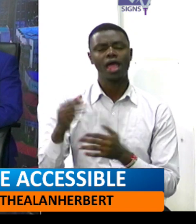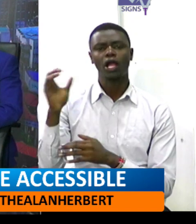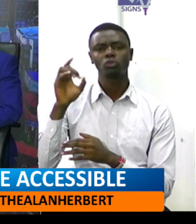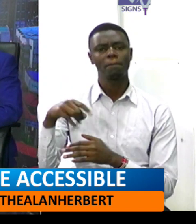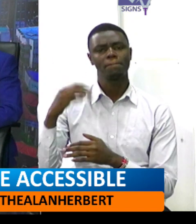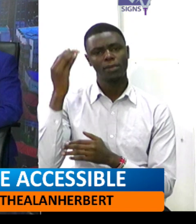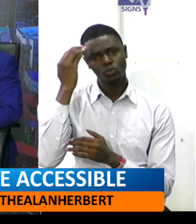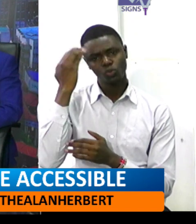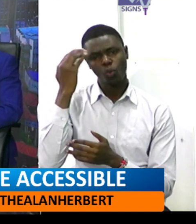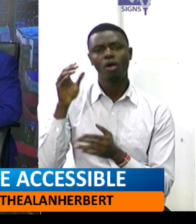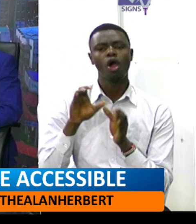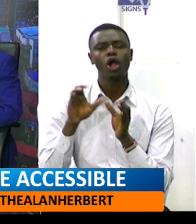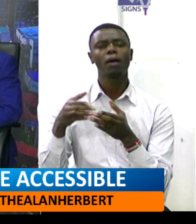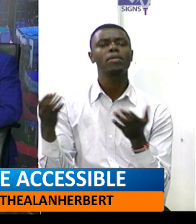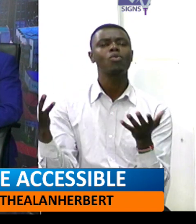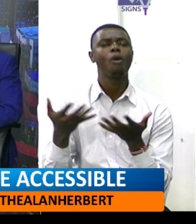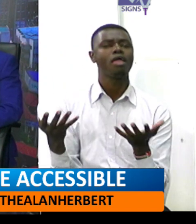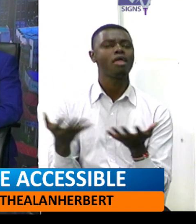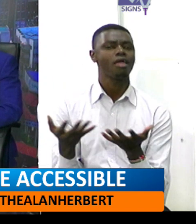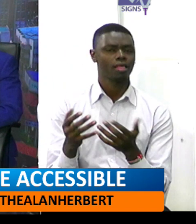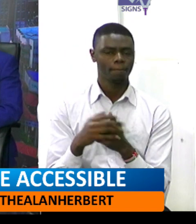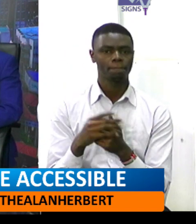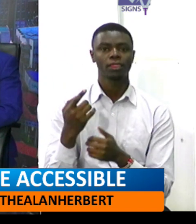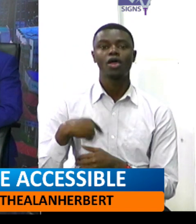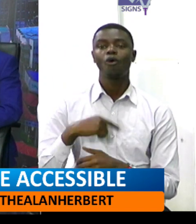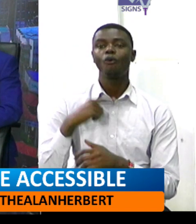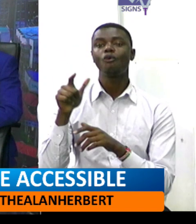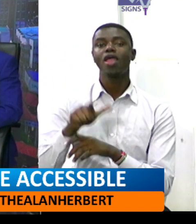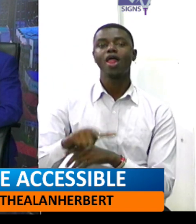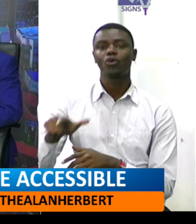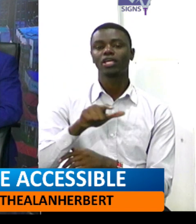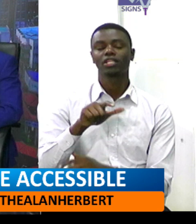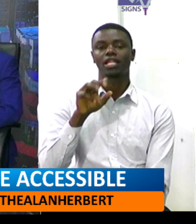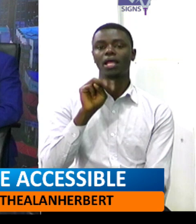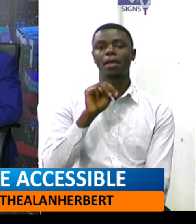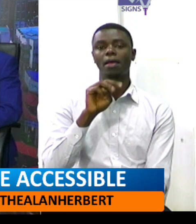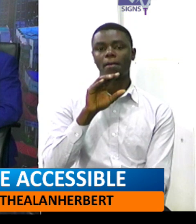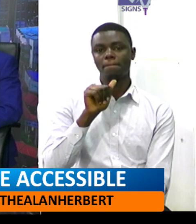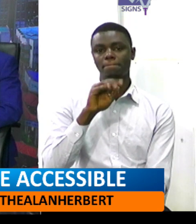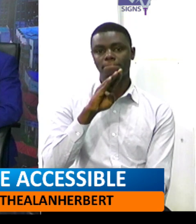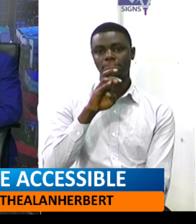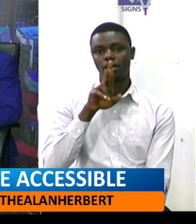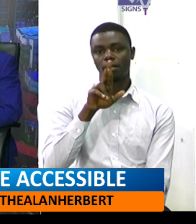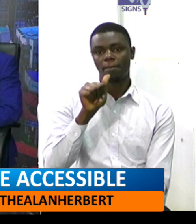know where this company is located. Yeah. We are located on Wabera Street,